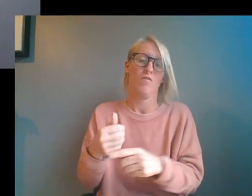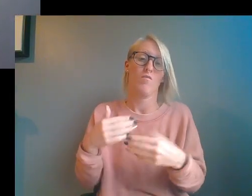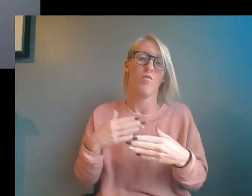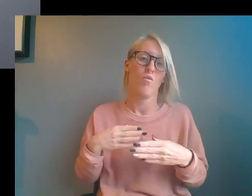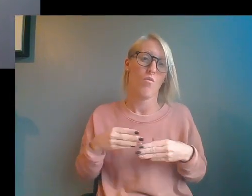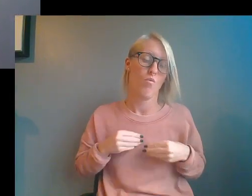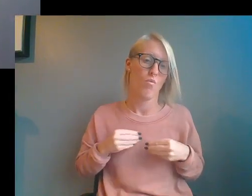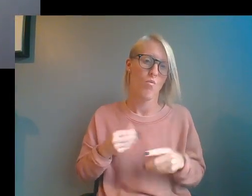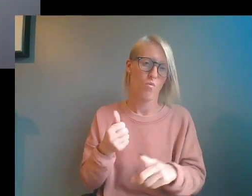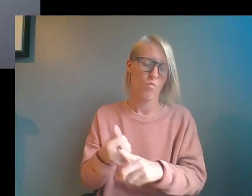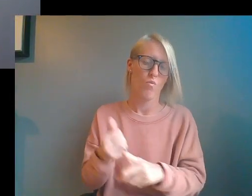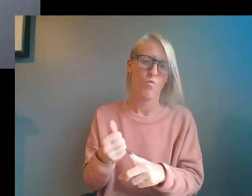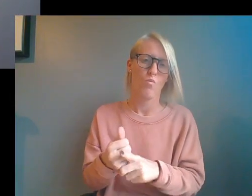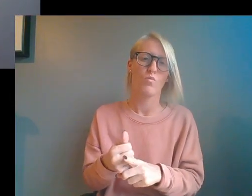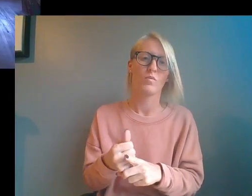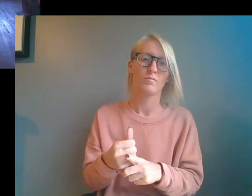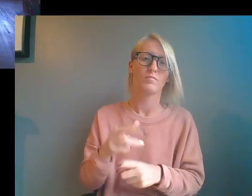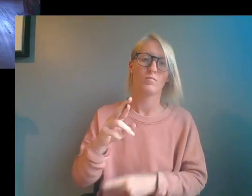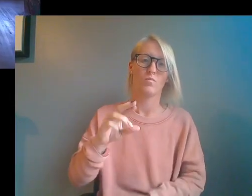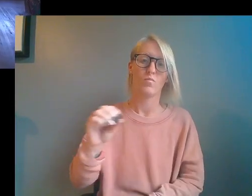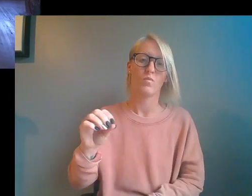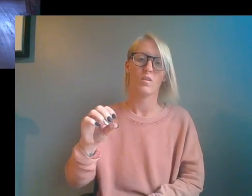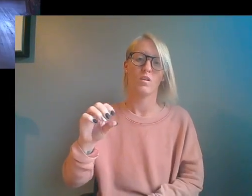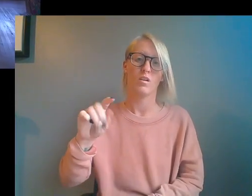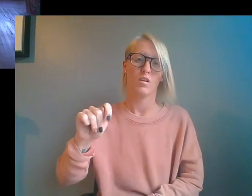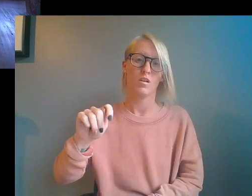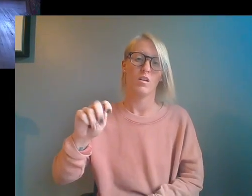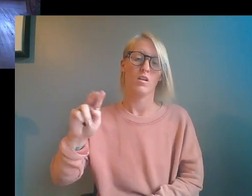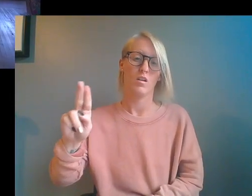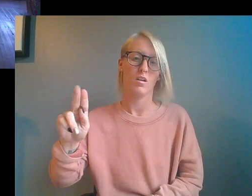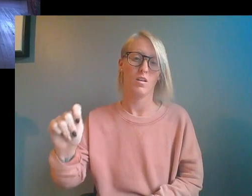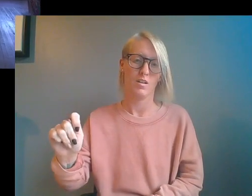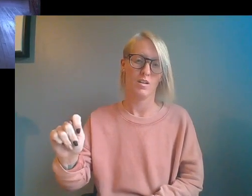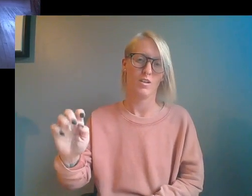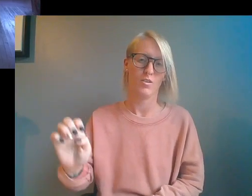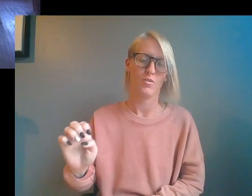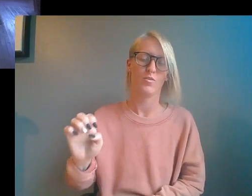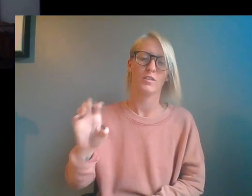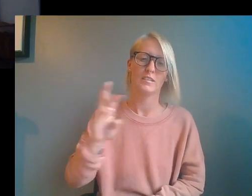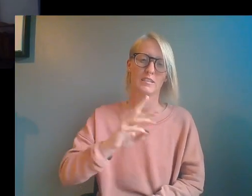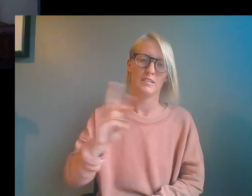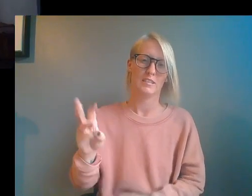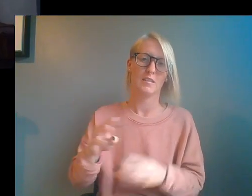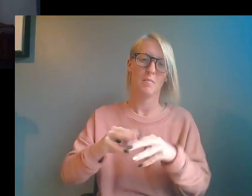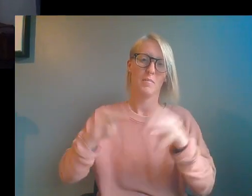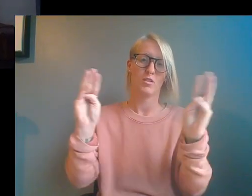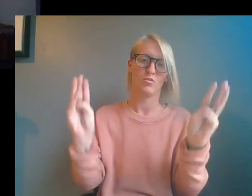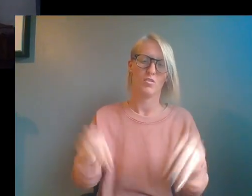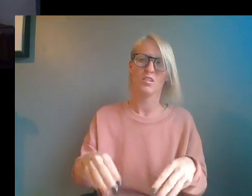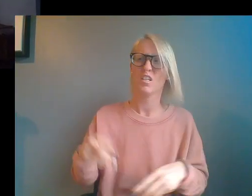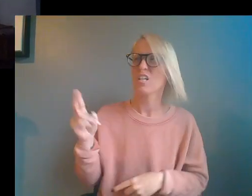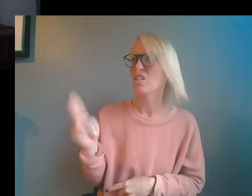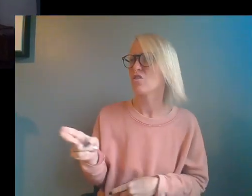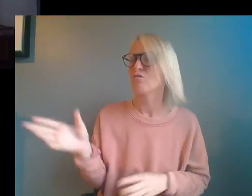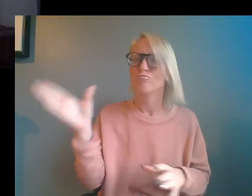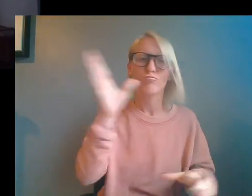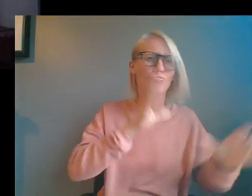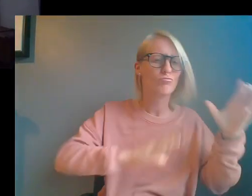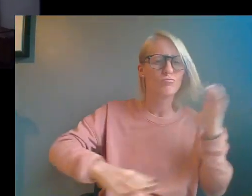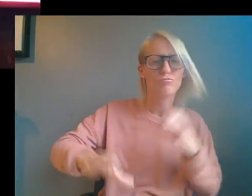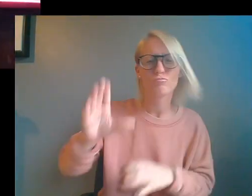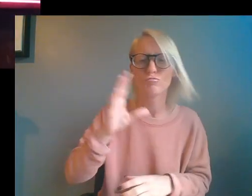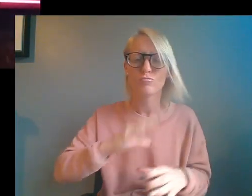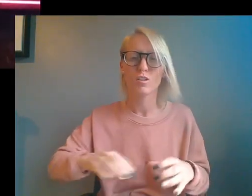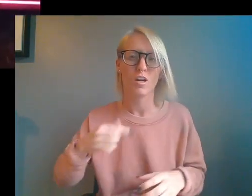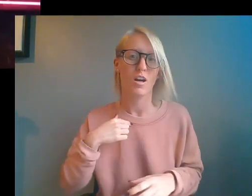others, and the one in Kingman, Arizona is one of the best. It has a ton of history and interactive exhibits that you can see, and I definitely recommend